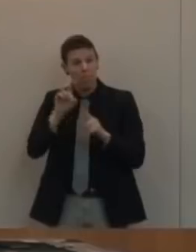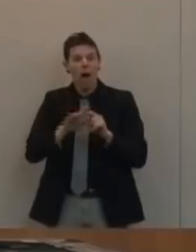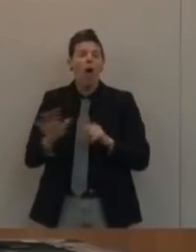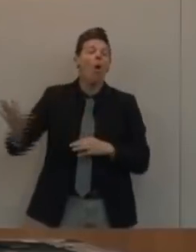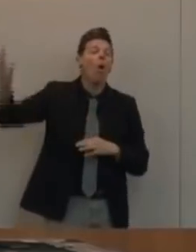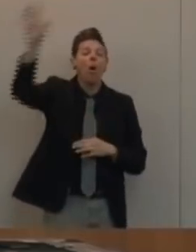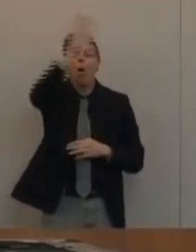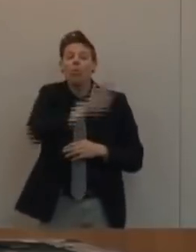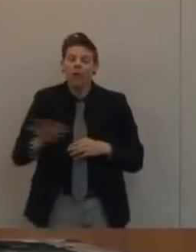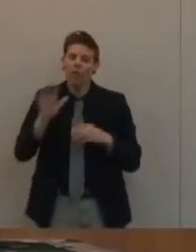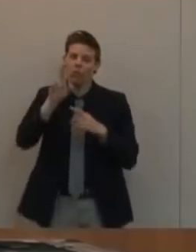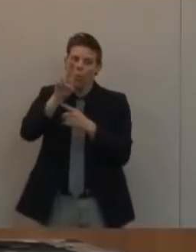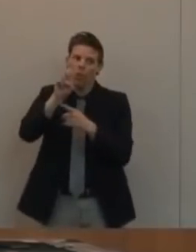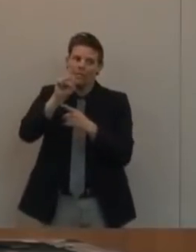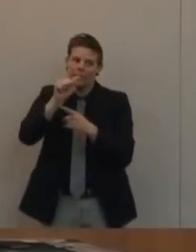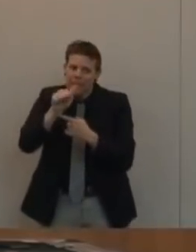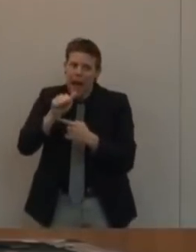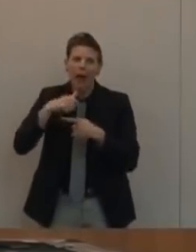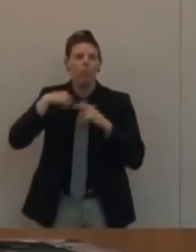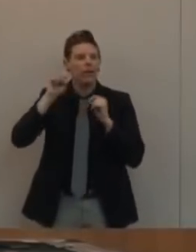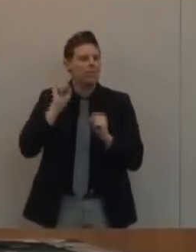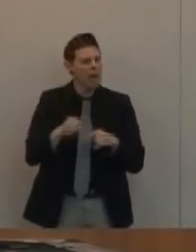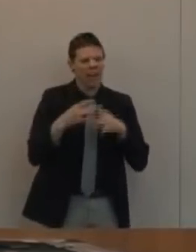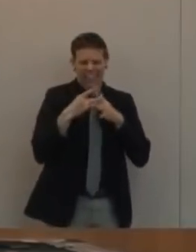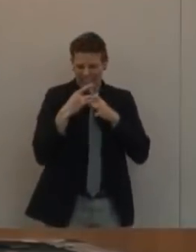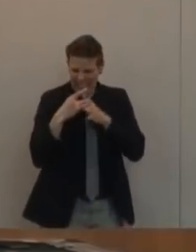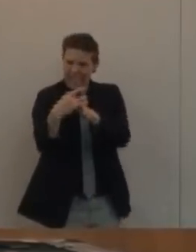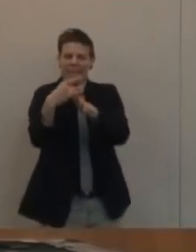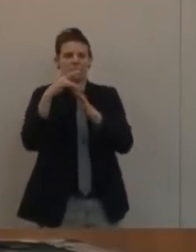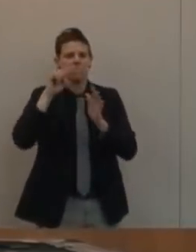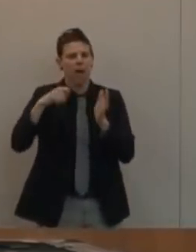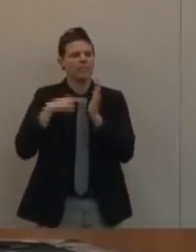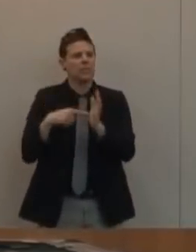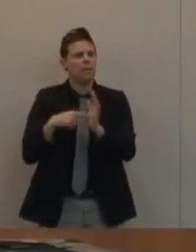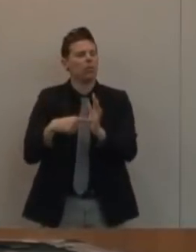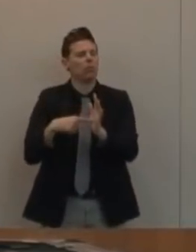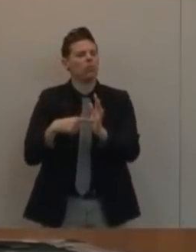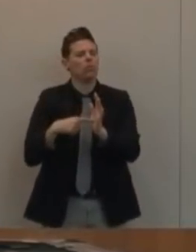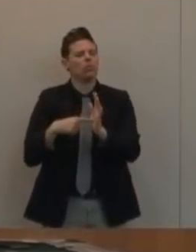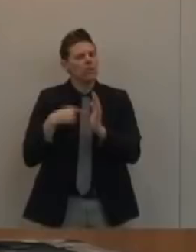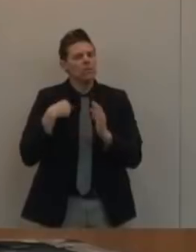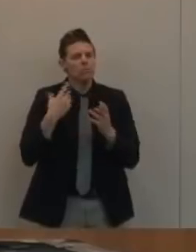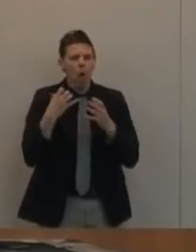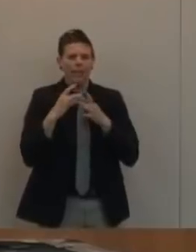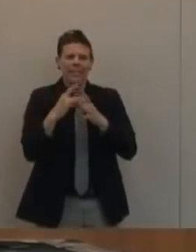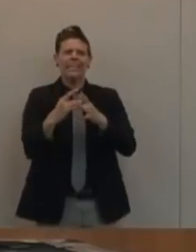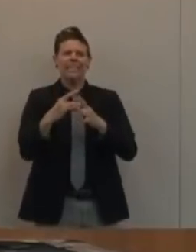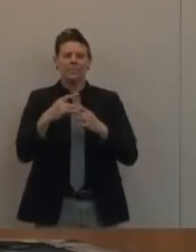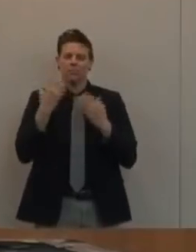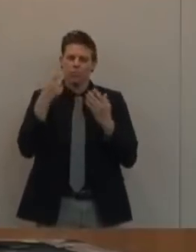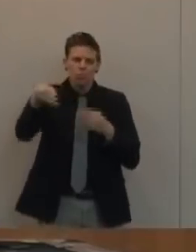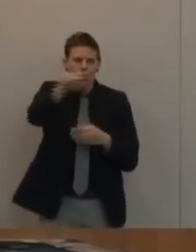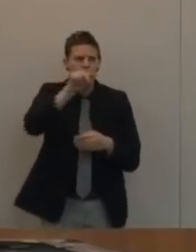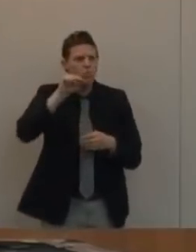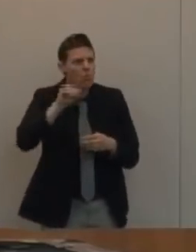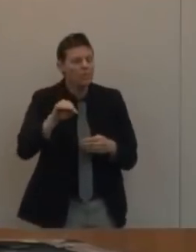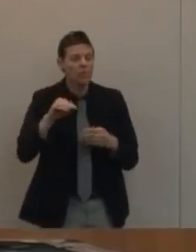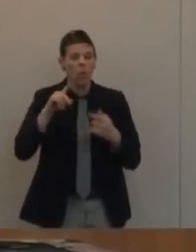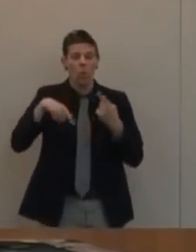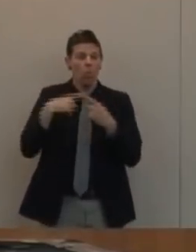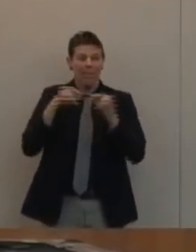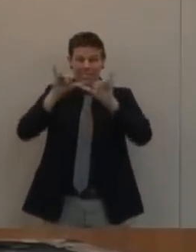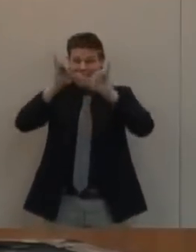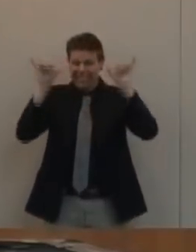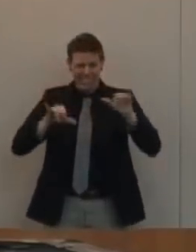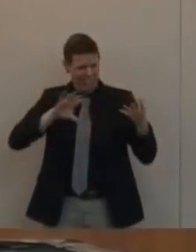lean in. And so we are going to do that. But I also want you and New Mexicans to know that when a system doesn't work, we will do everything in our power